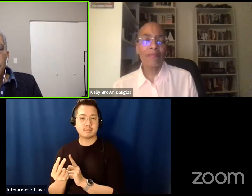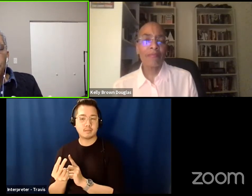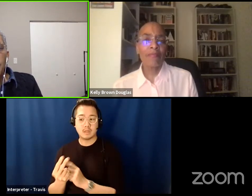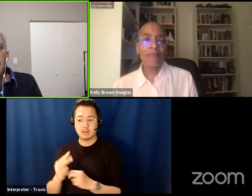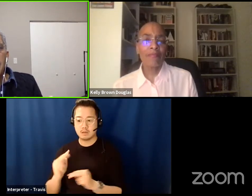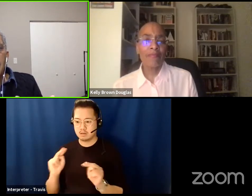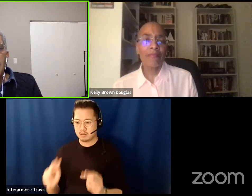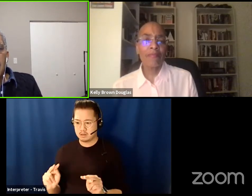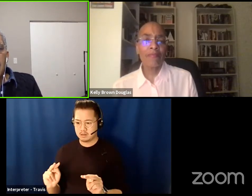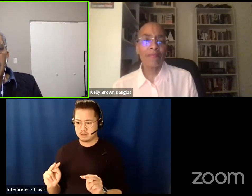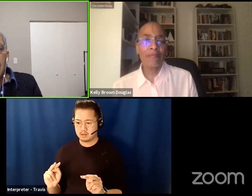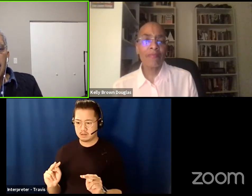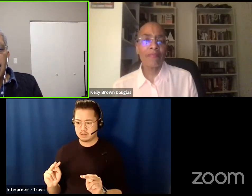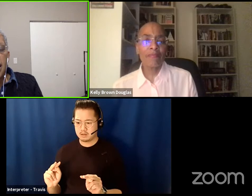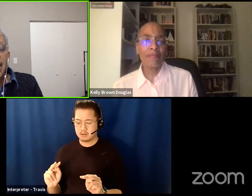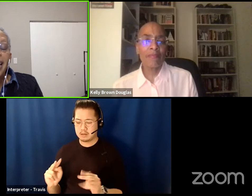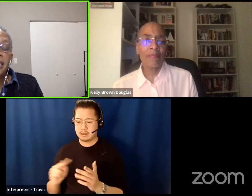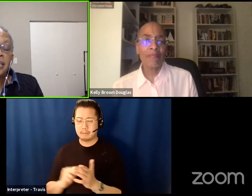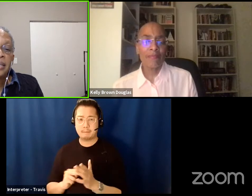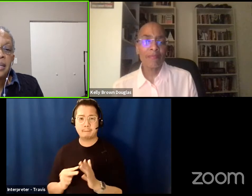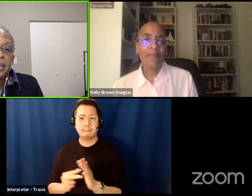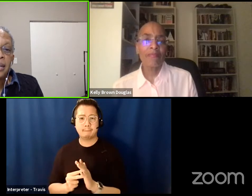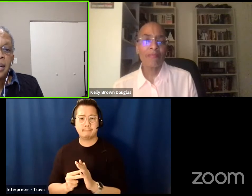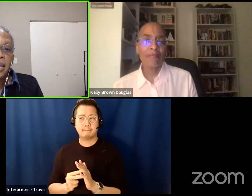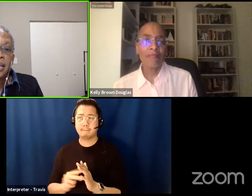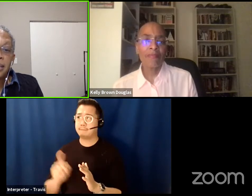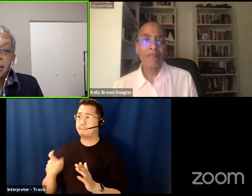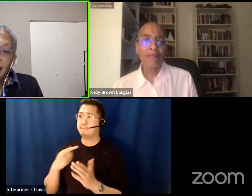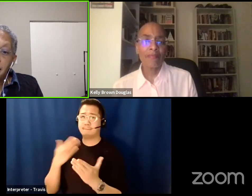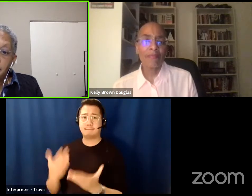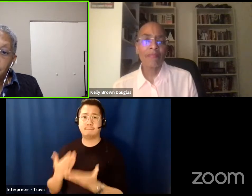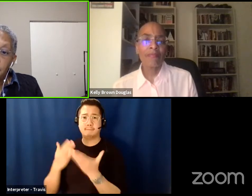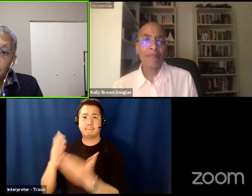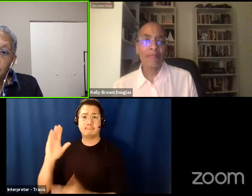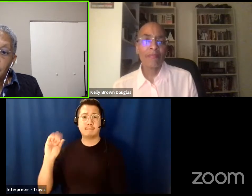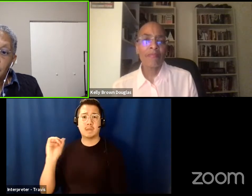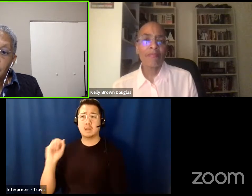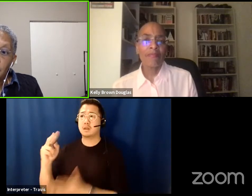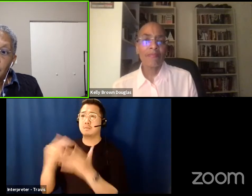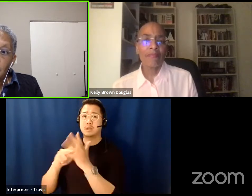be able to bring a case against the state